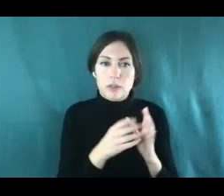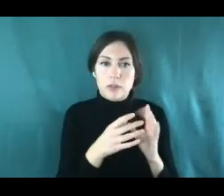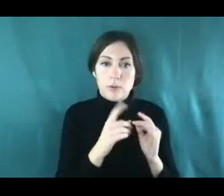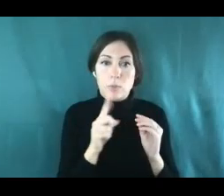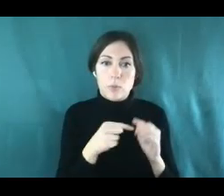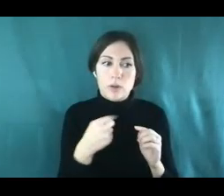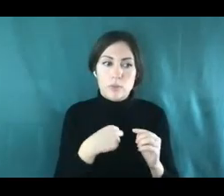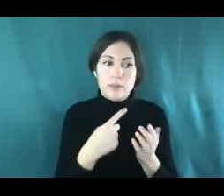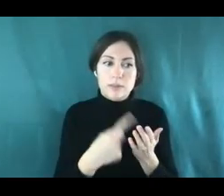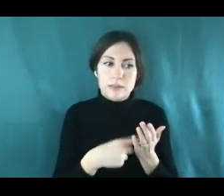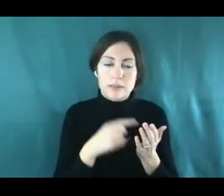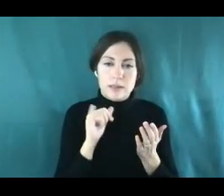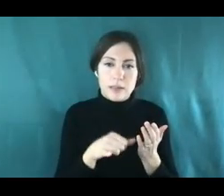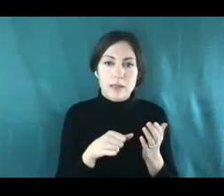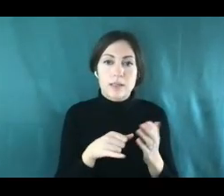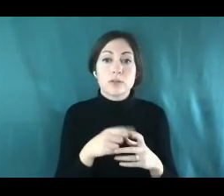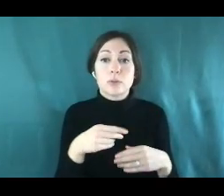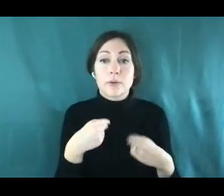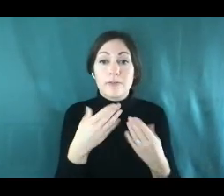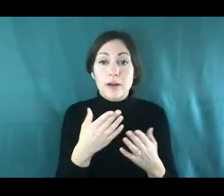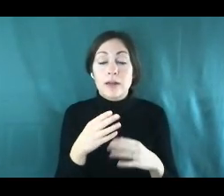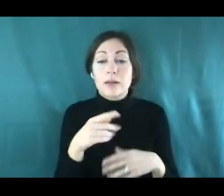comment telephonically, please dial